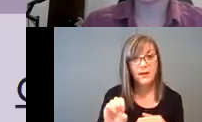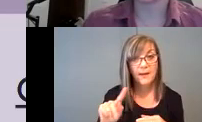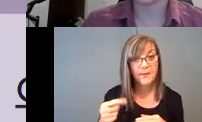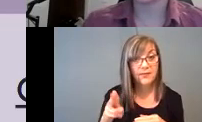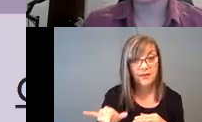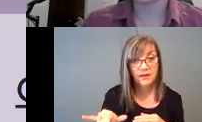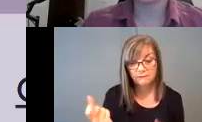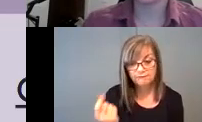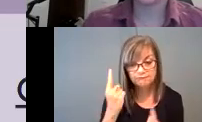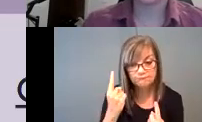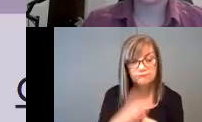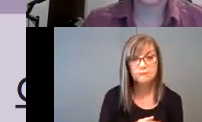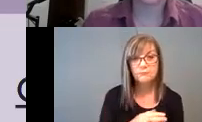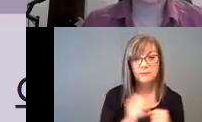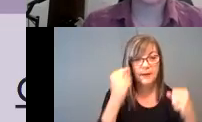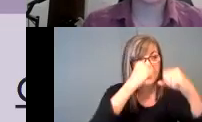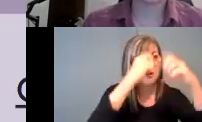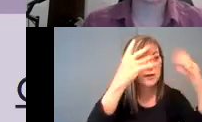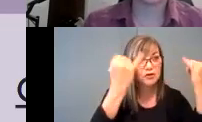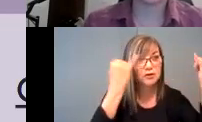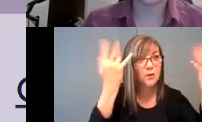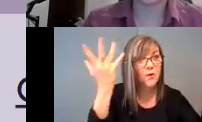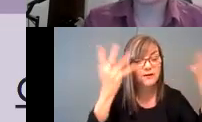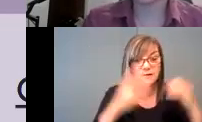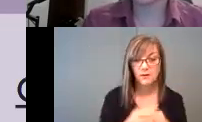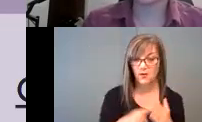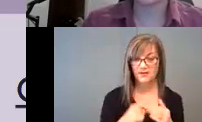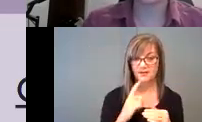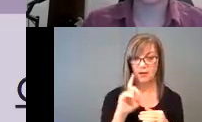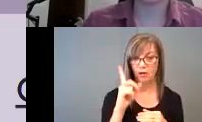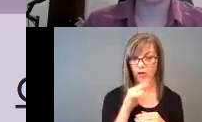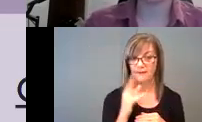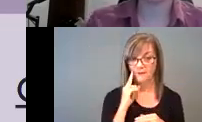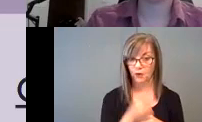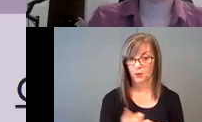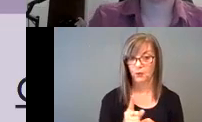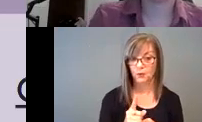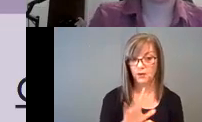your work with survivors? So we'll take just a little bit of time in the chat here.